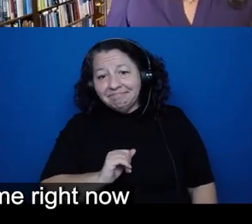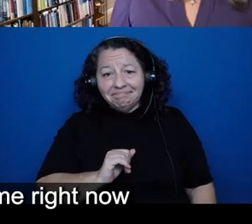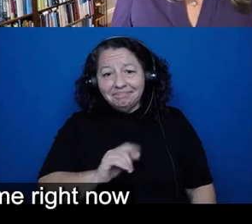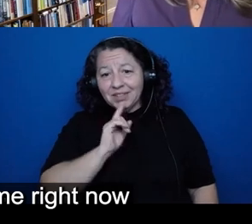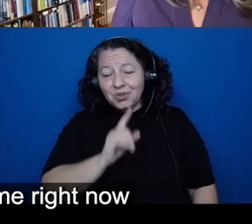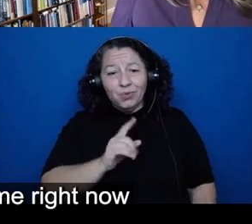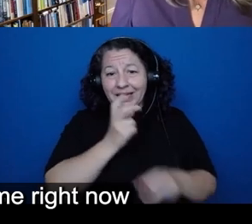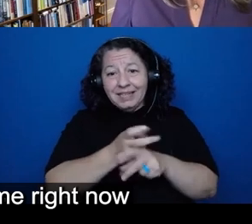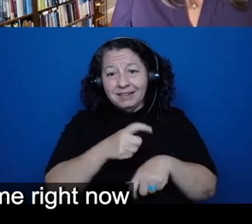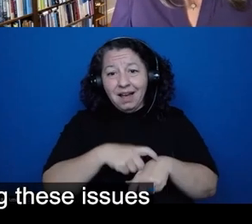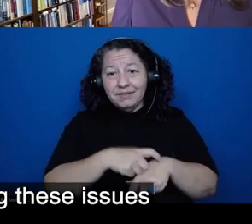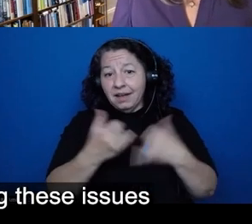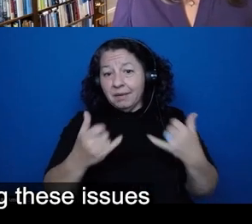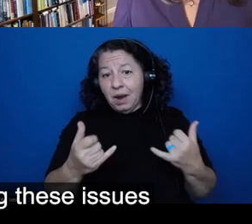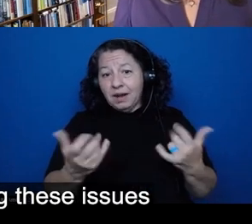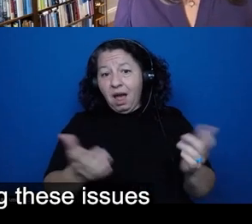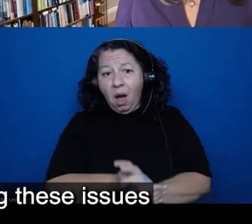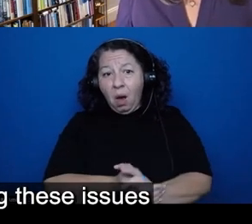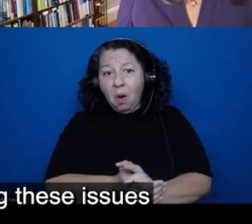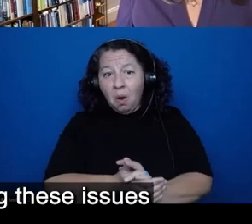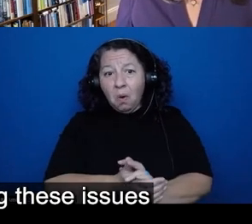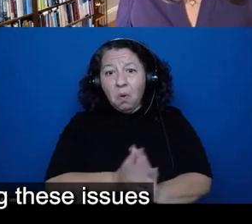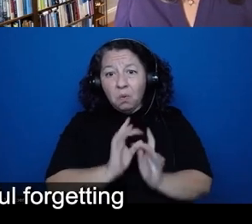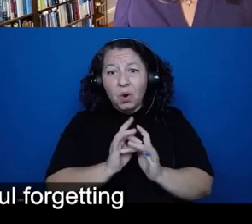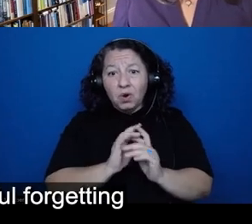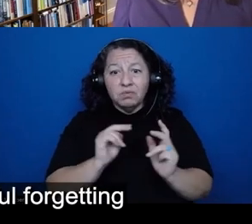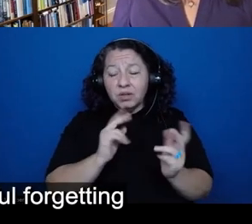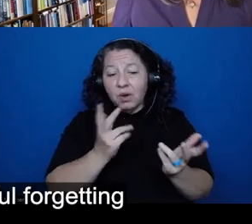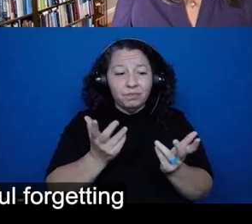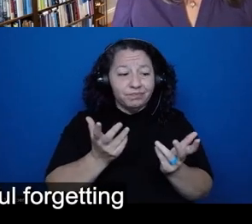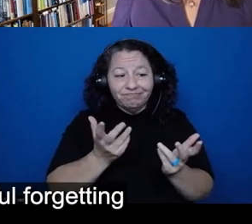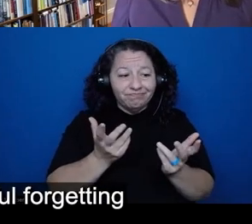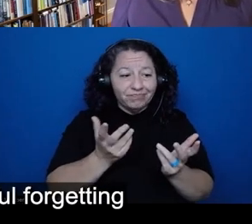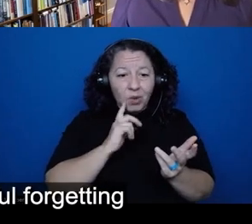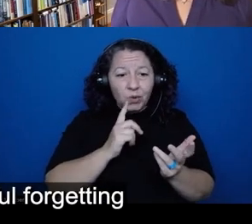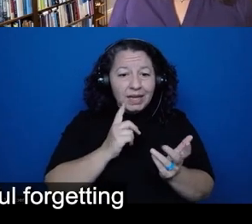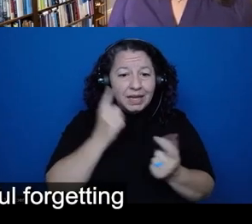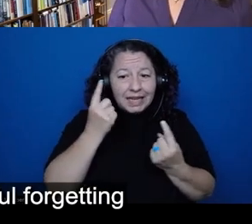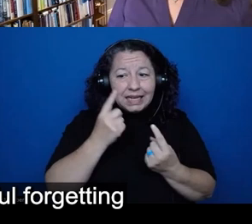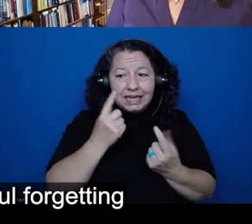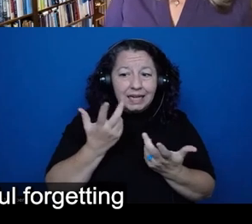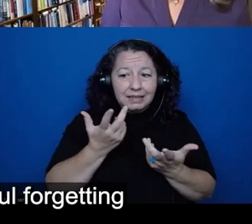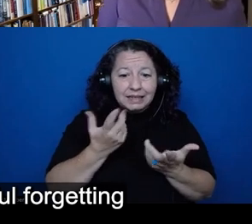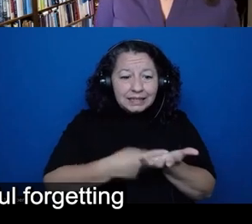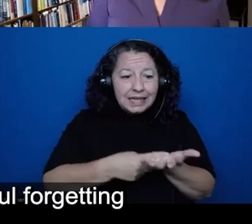tough time right now in terms of negotiating these issues and the sort of willful